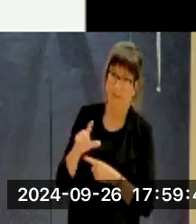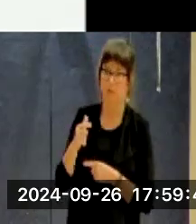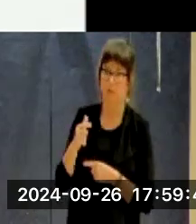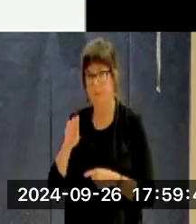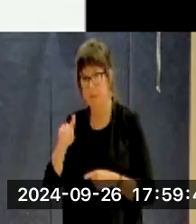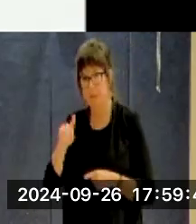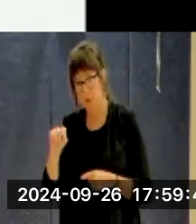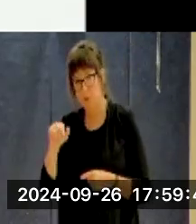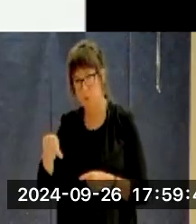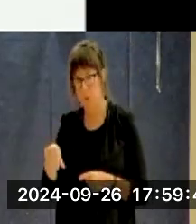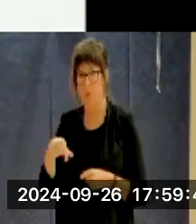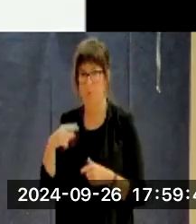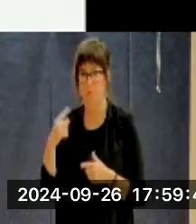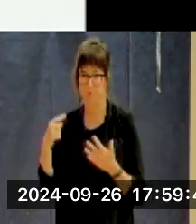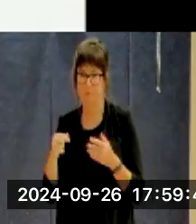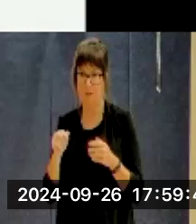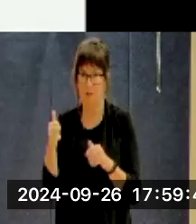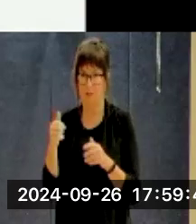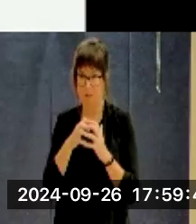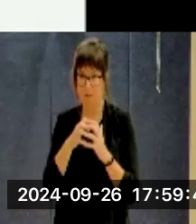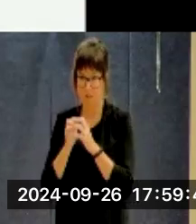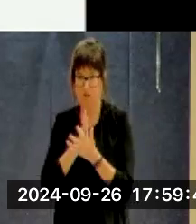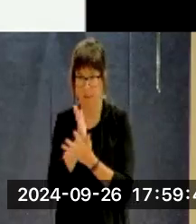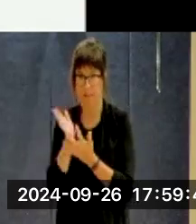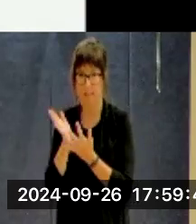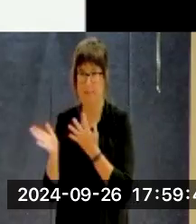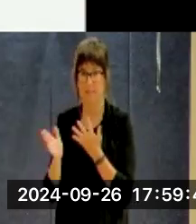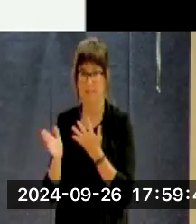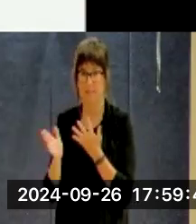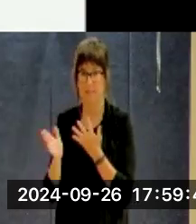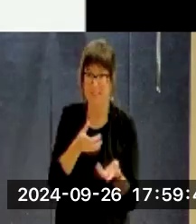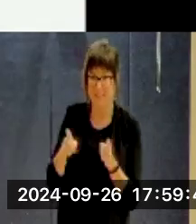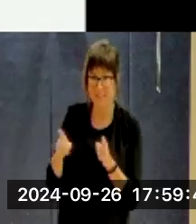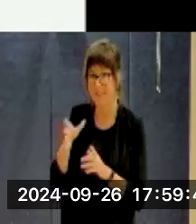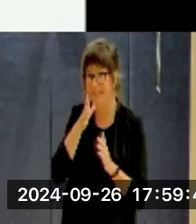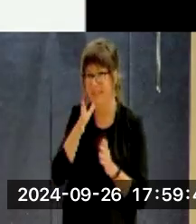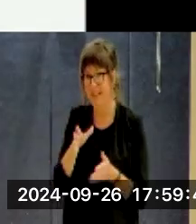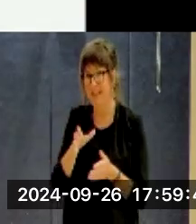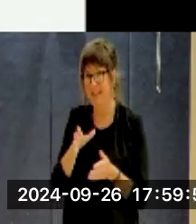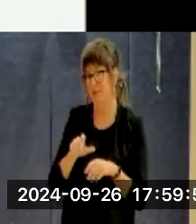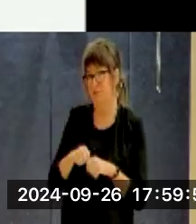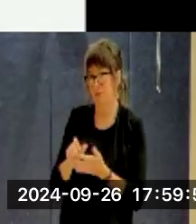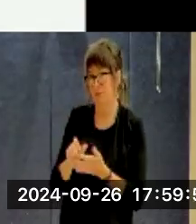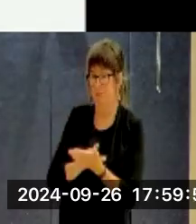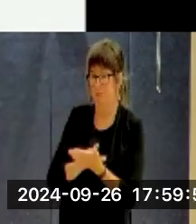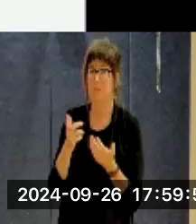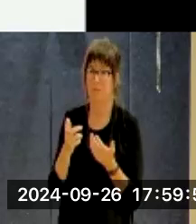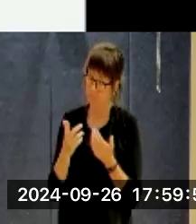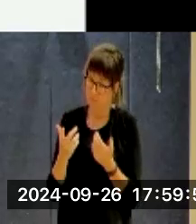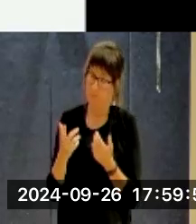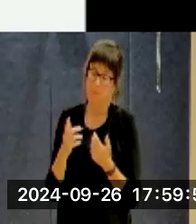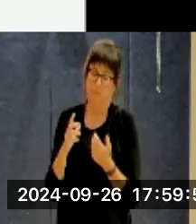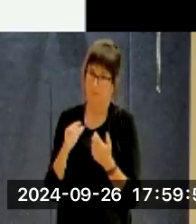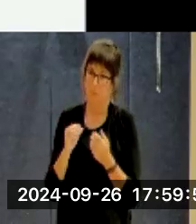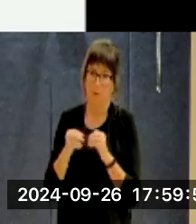the different other intersections, hate incidents and hate crimes are often disproportionately at such